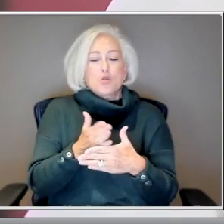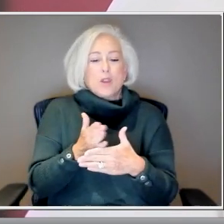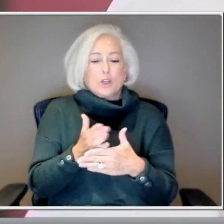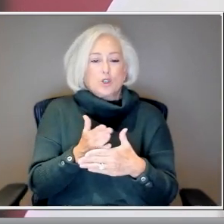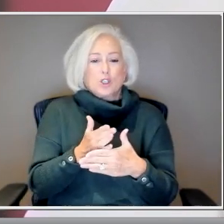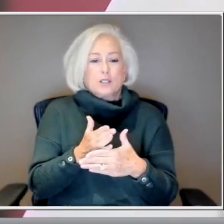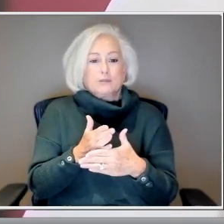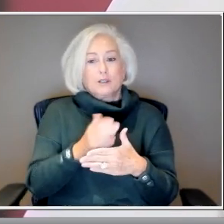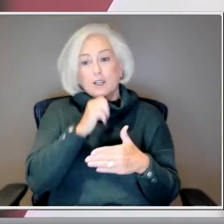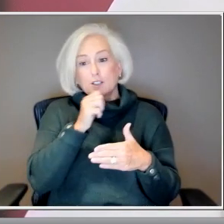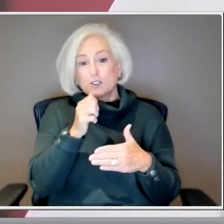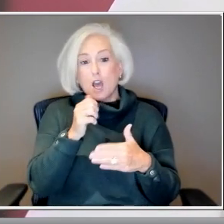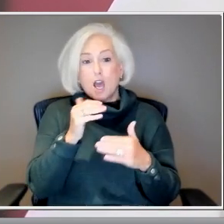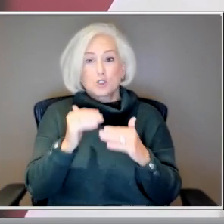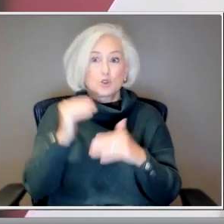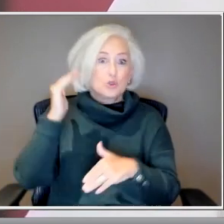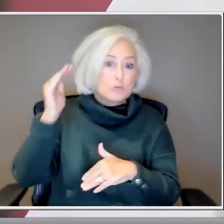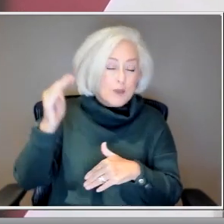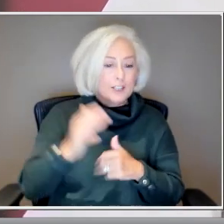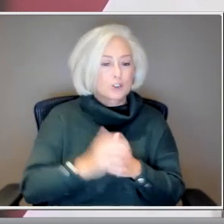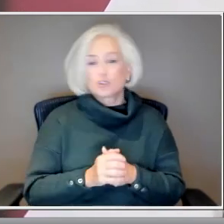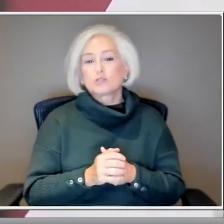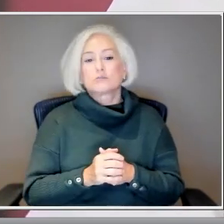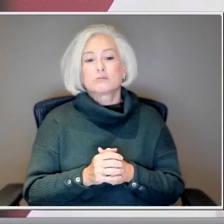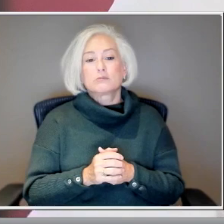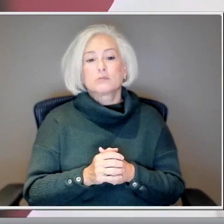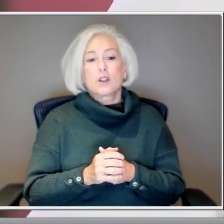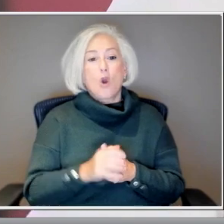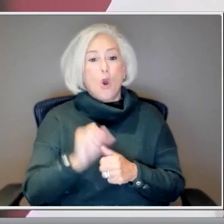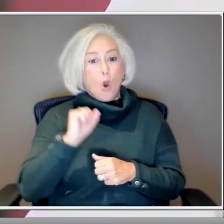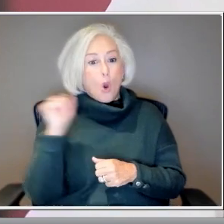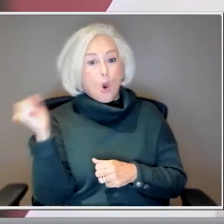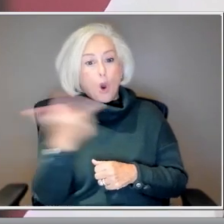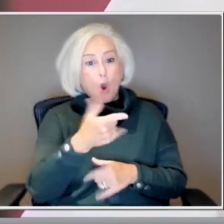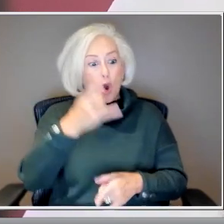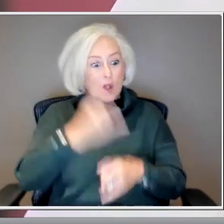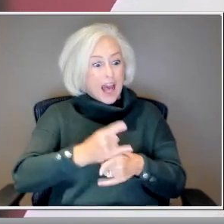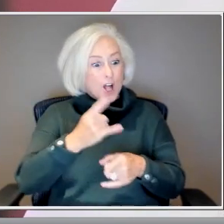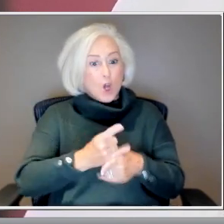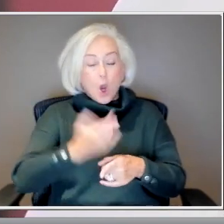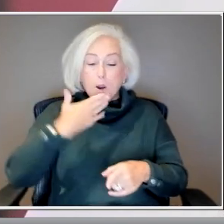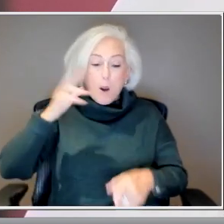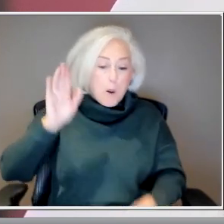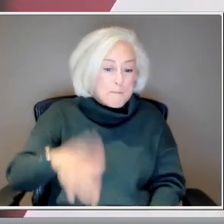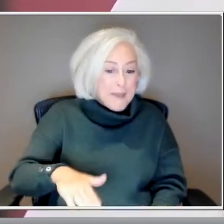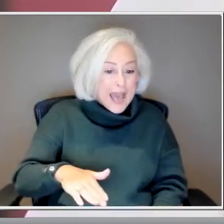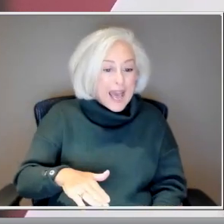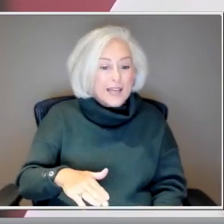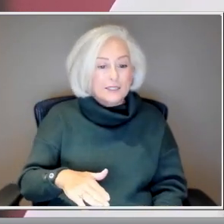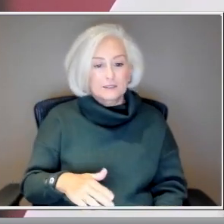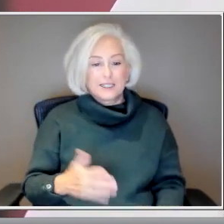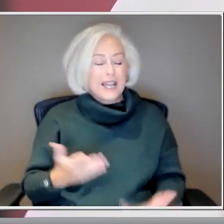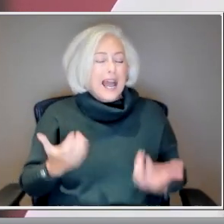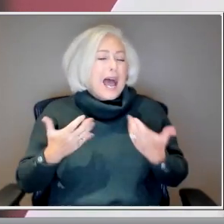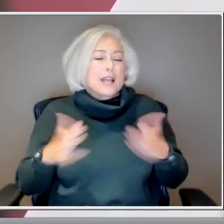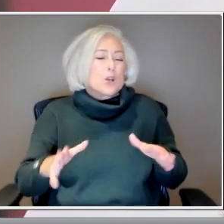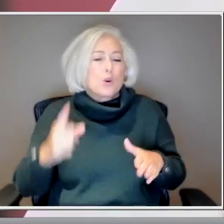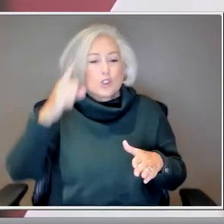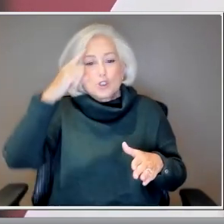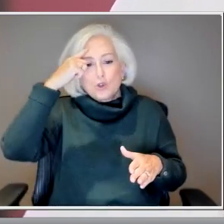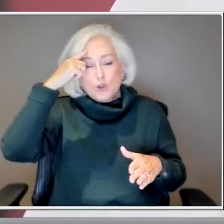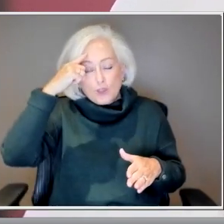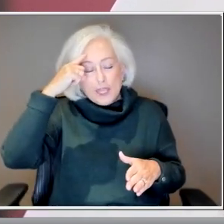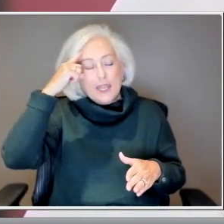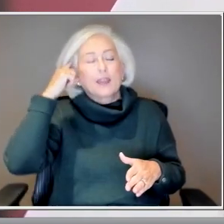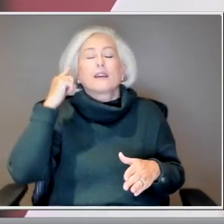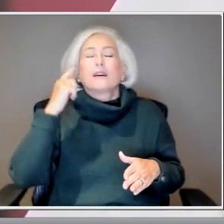if all alcohol is completely bad. I don't want anybody to come out of this just thinking that you should not drink at all. I think moderation is the key. I think